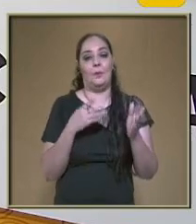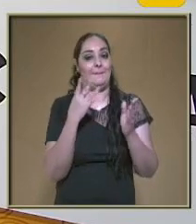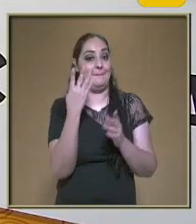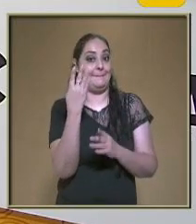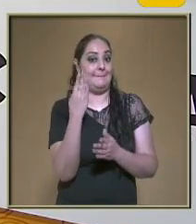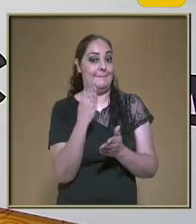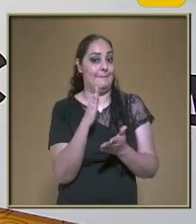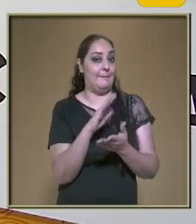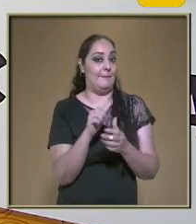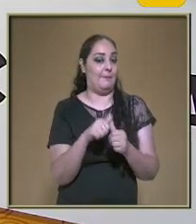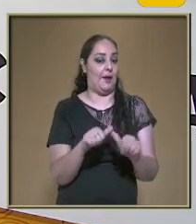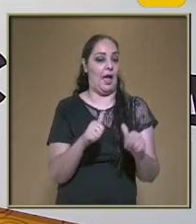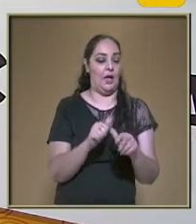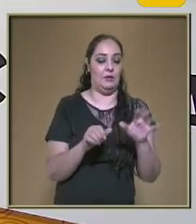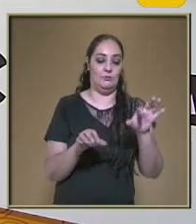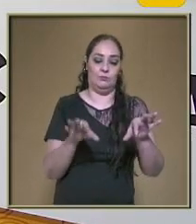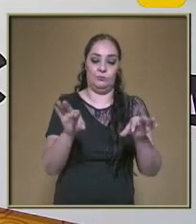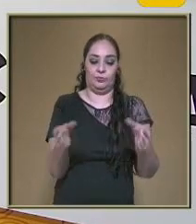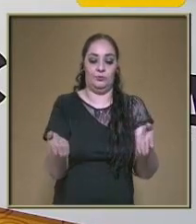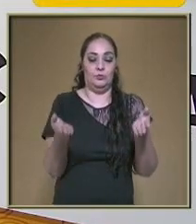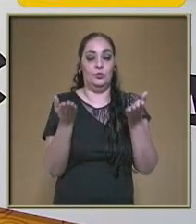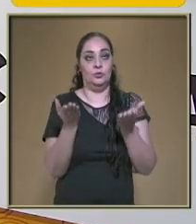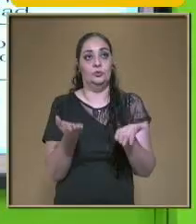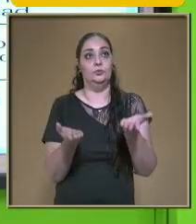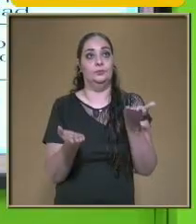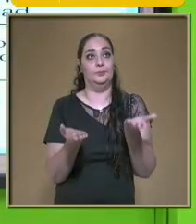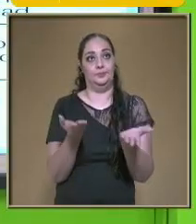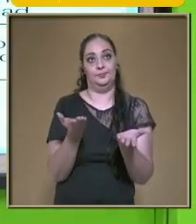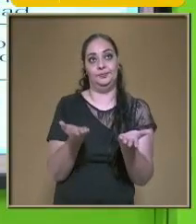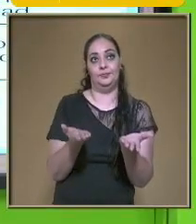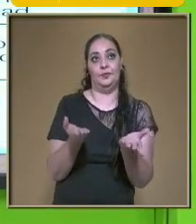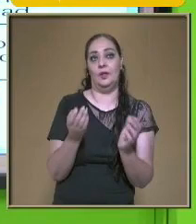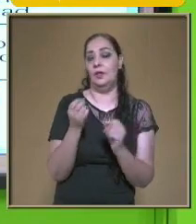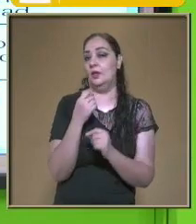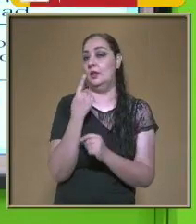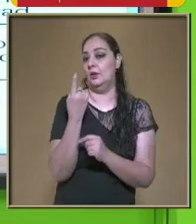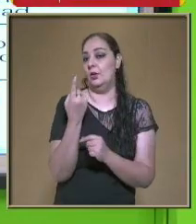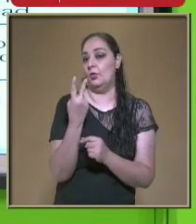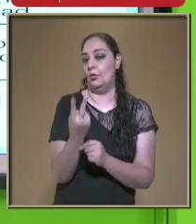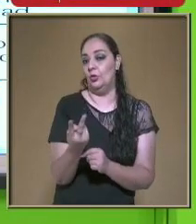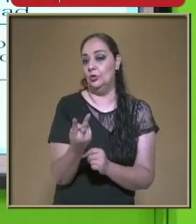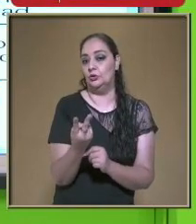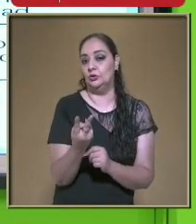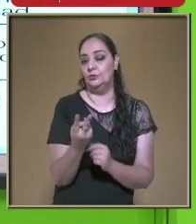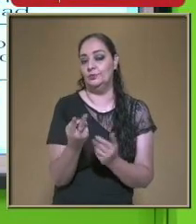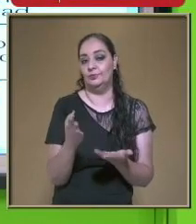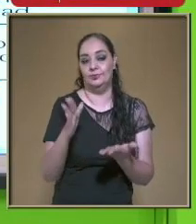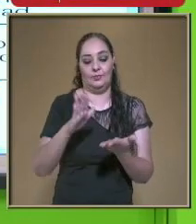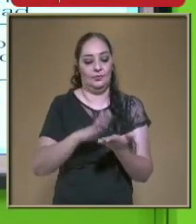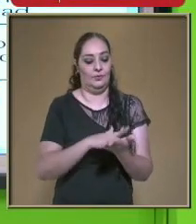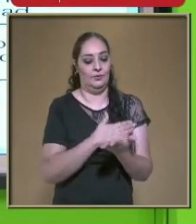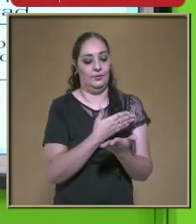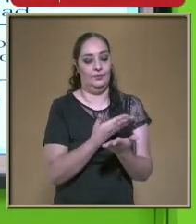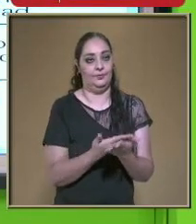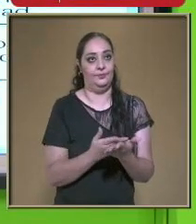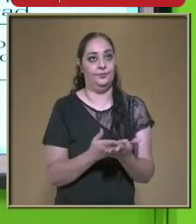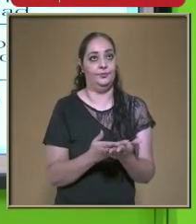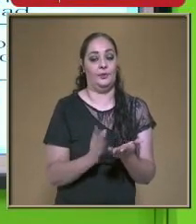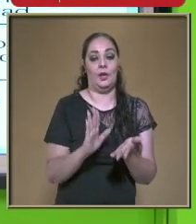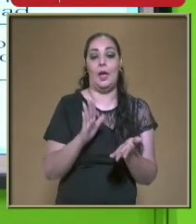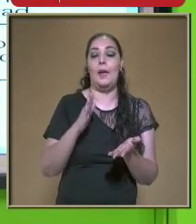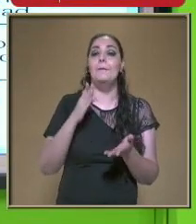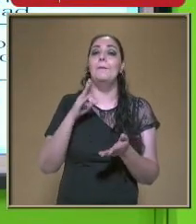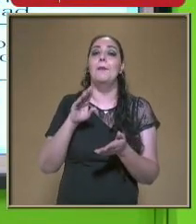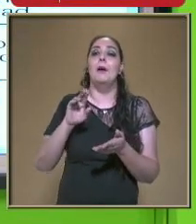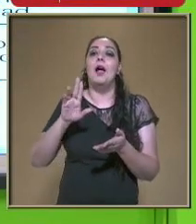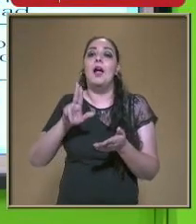of bread. Okay, and this is the bread. Step number 2, put the butter on the bread,